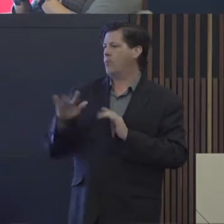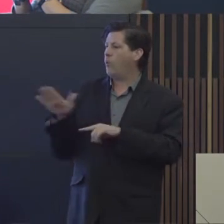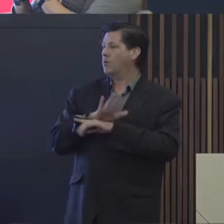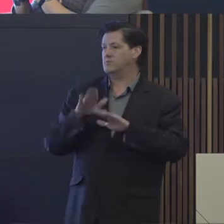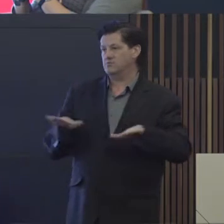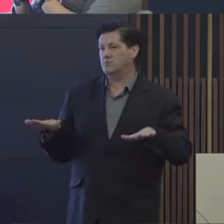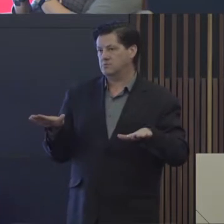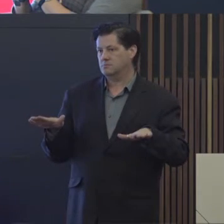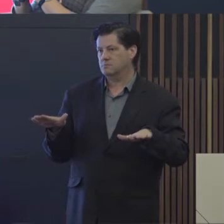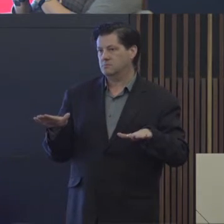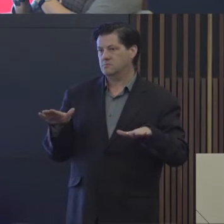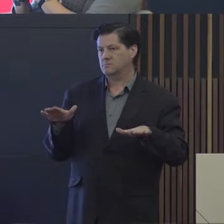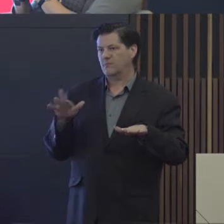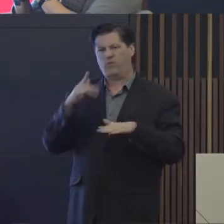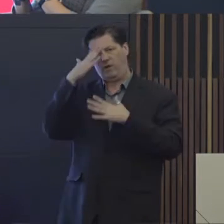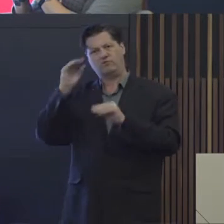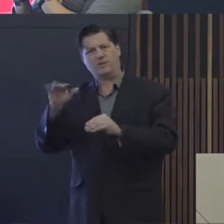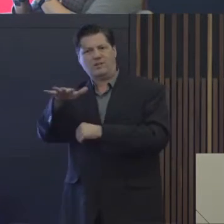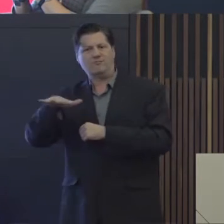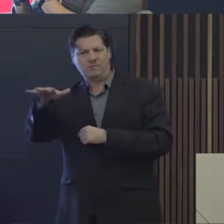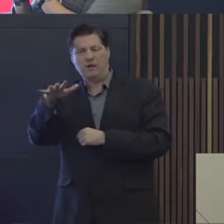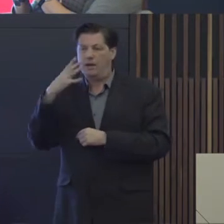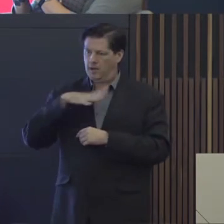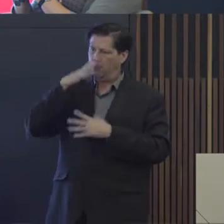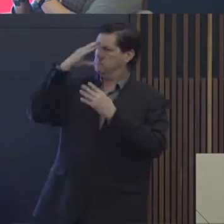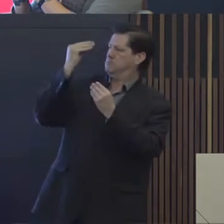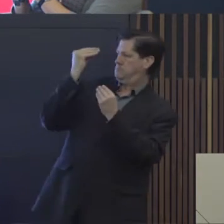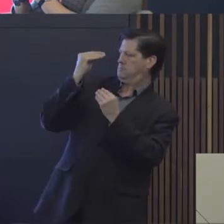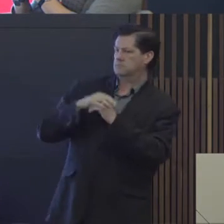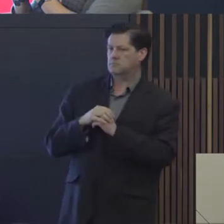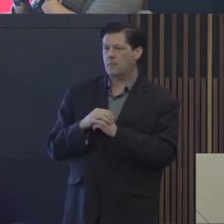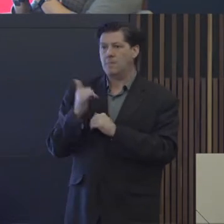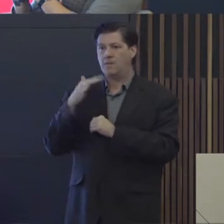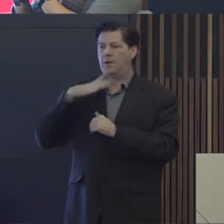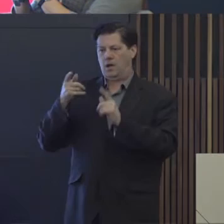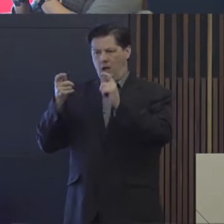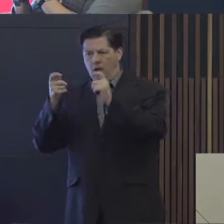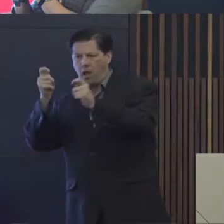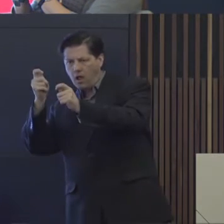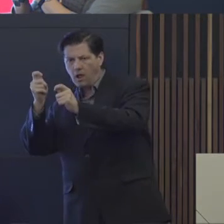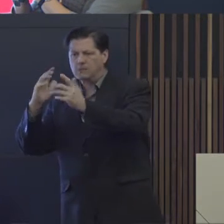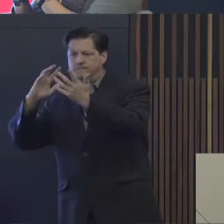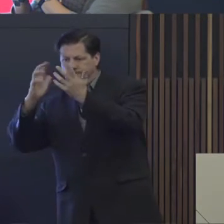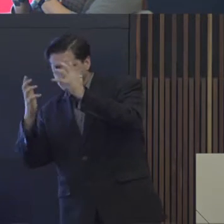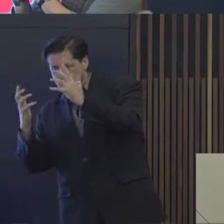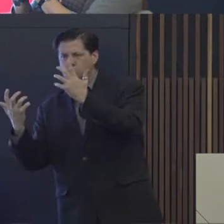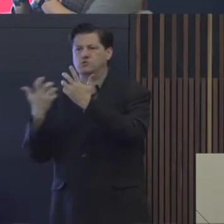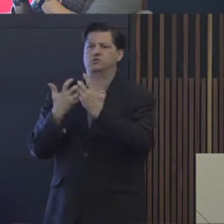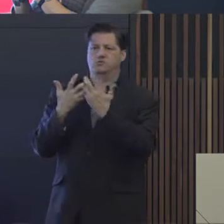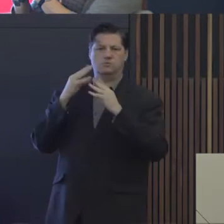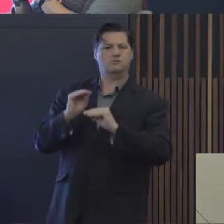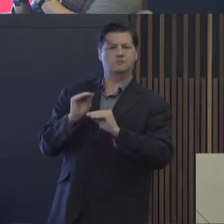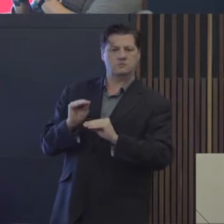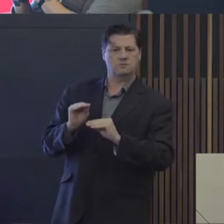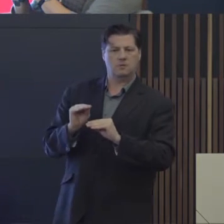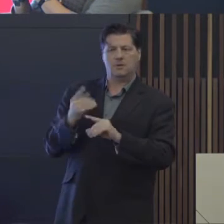children in an education setting. They need adjustments. They certainly need people to understand what their needs are, and they need